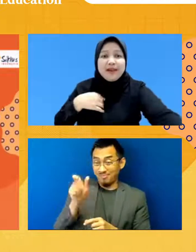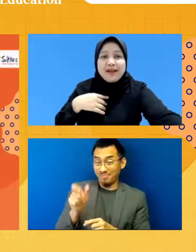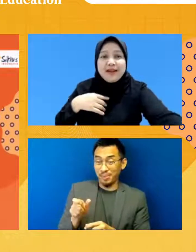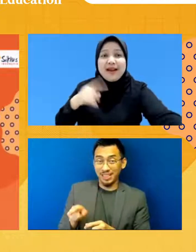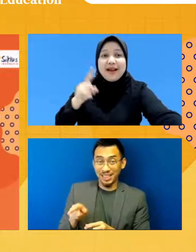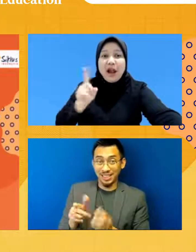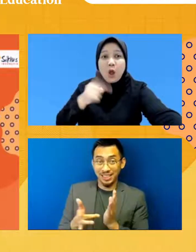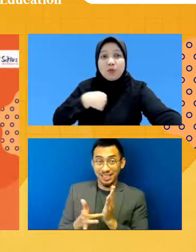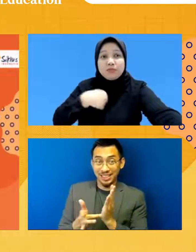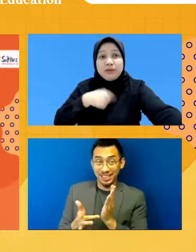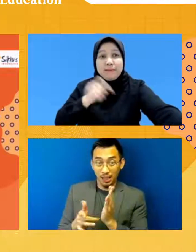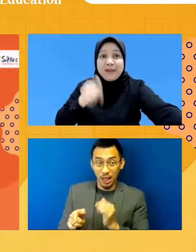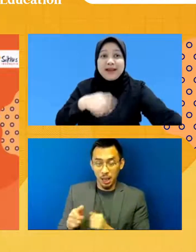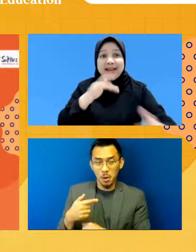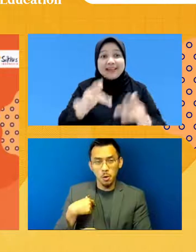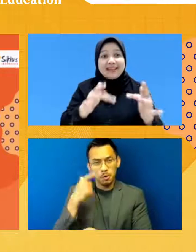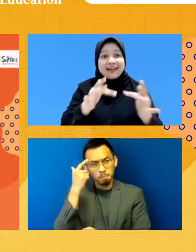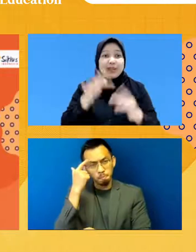using those